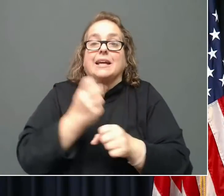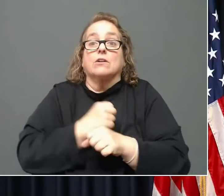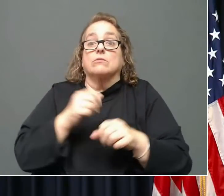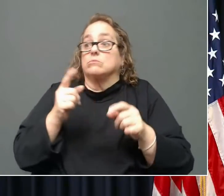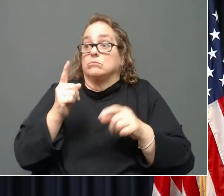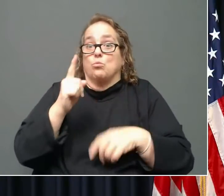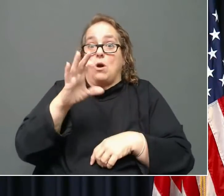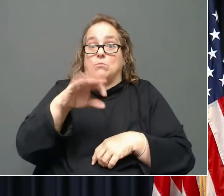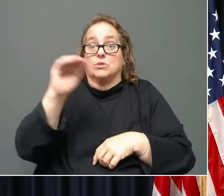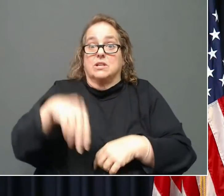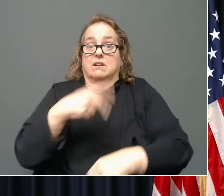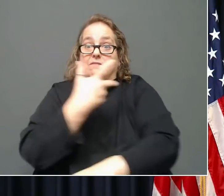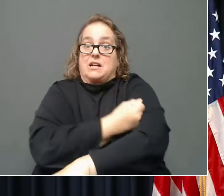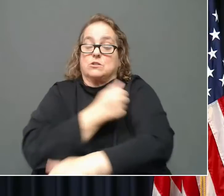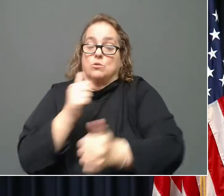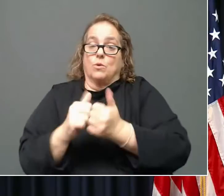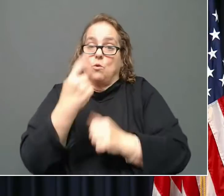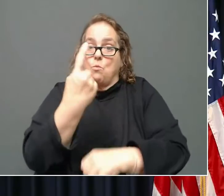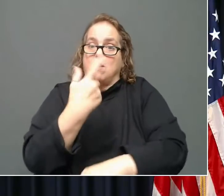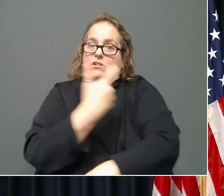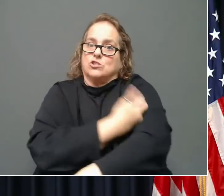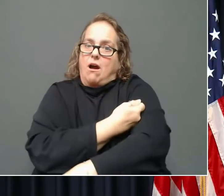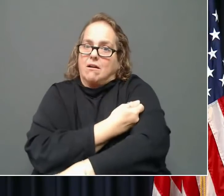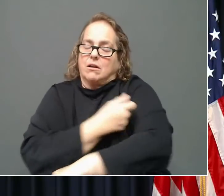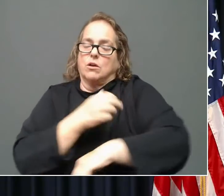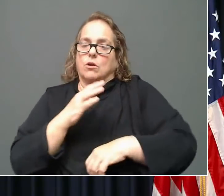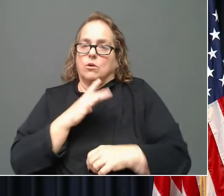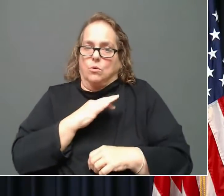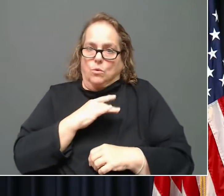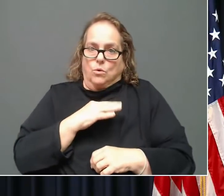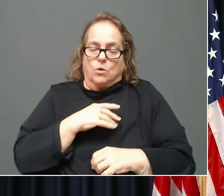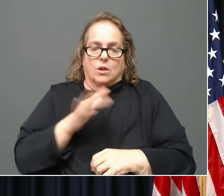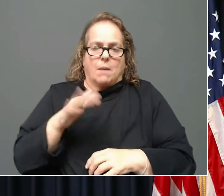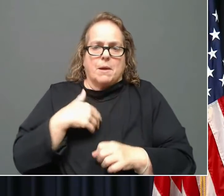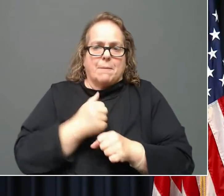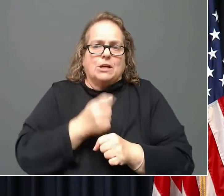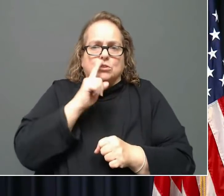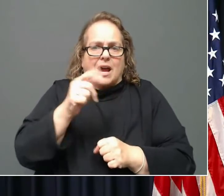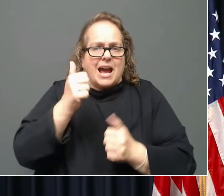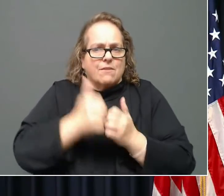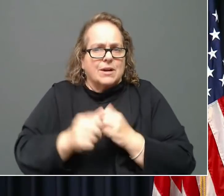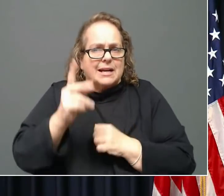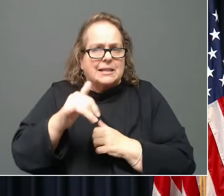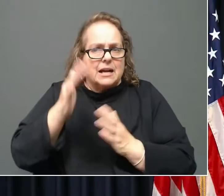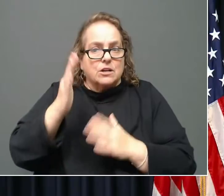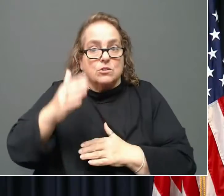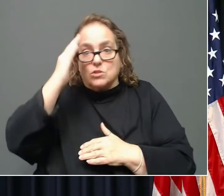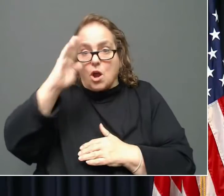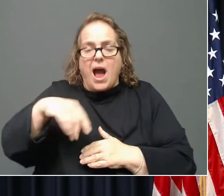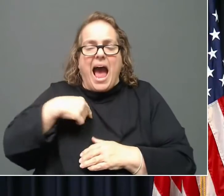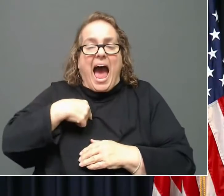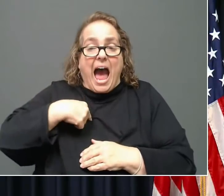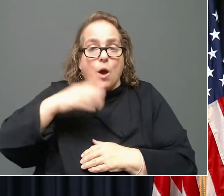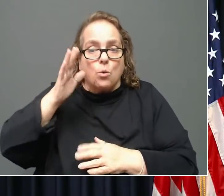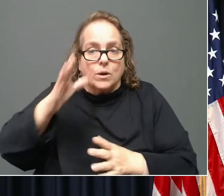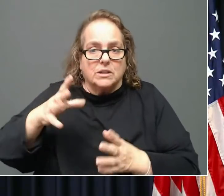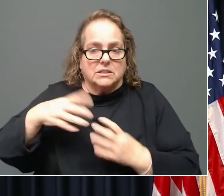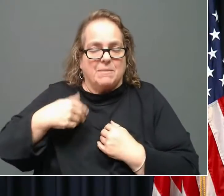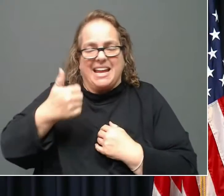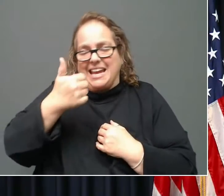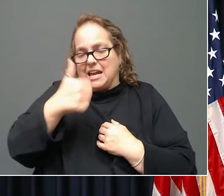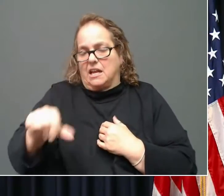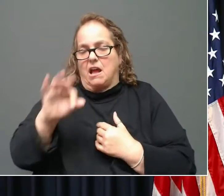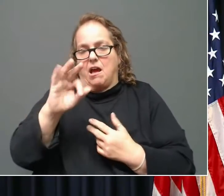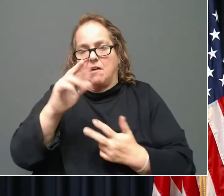shots. And let me just make sure that every Kentuckian knows that I would take any of these 3 vaccines